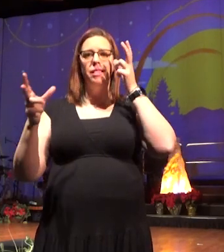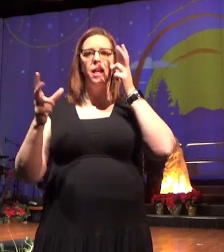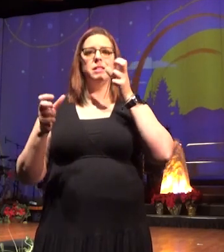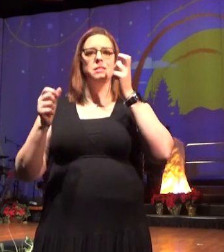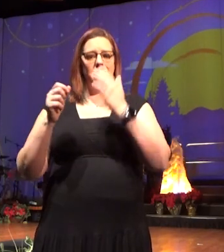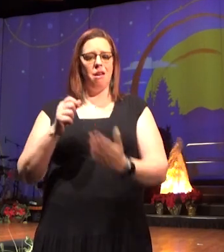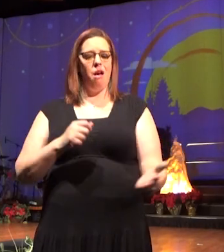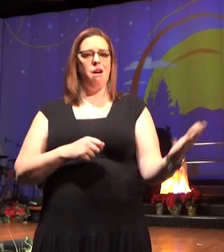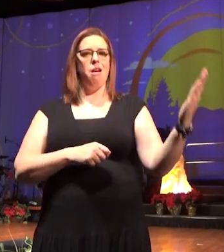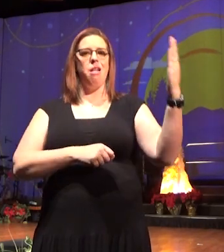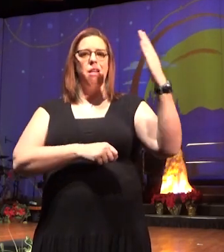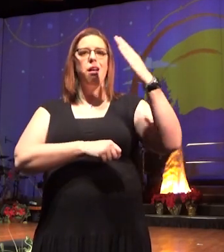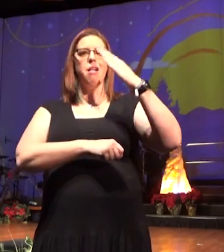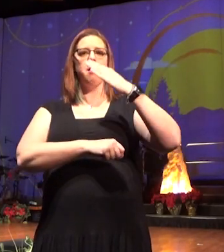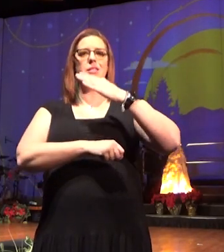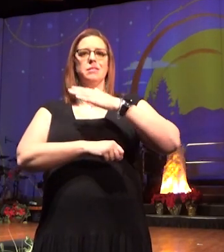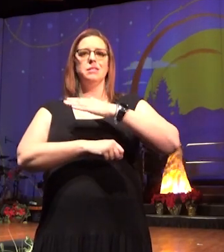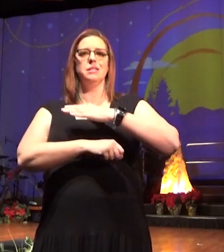all day long.